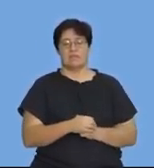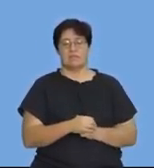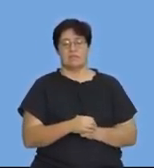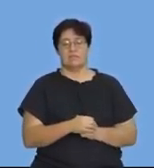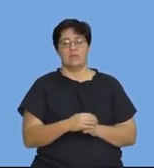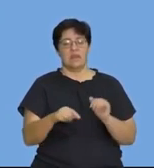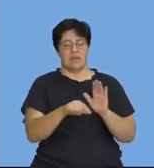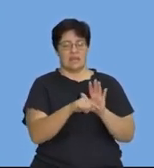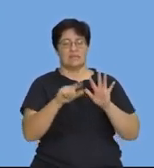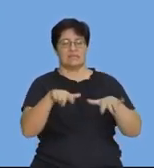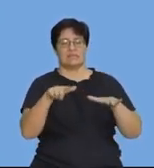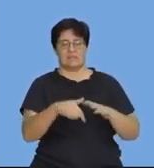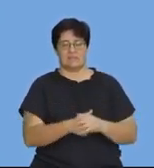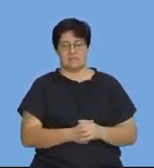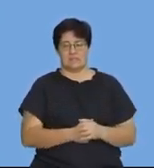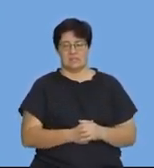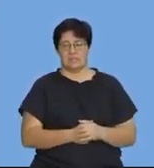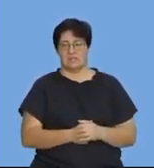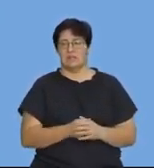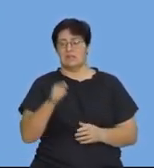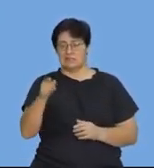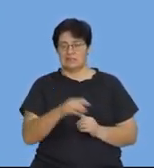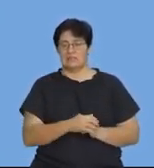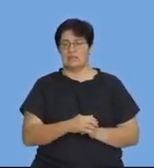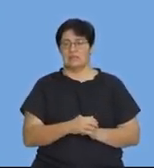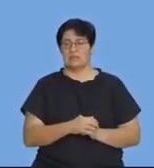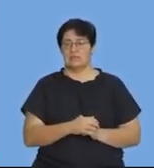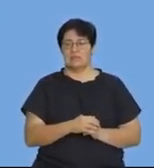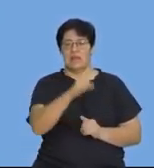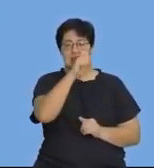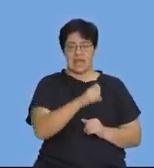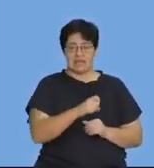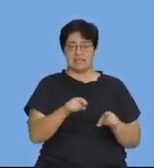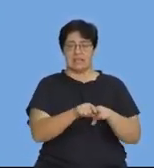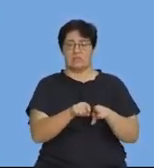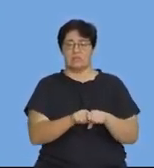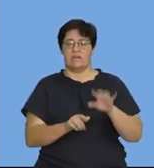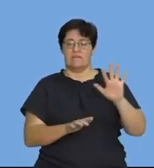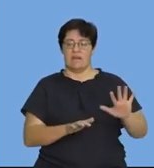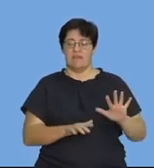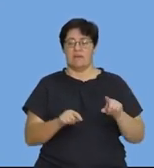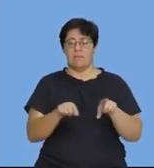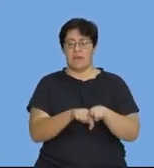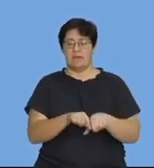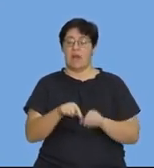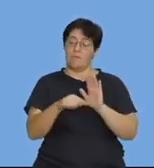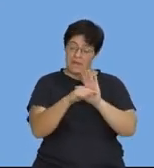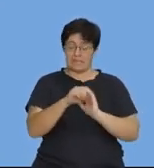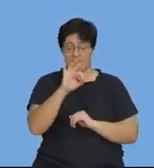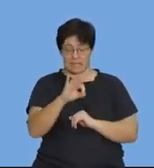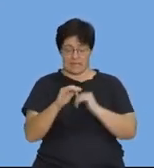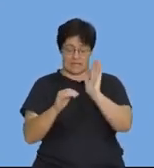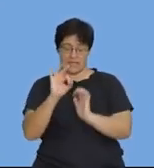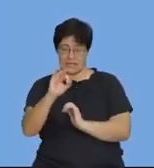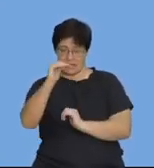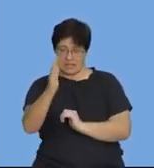17. And then here it will be x is equals to 5 minus 3 by 3, and